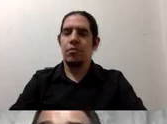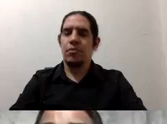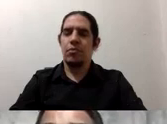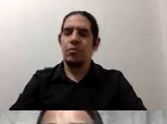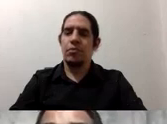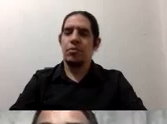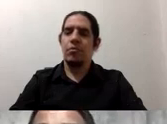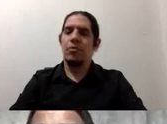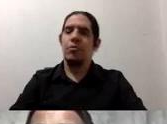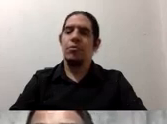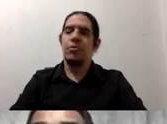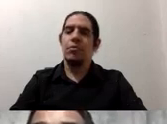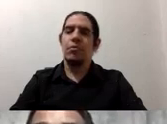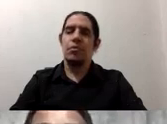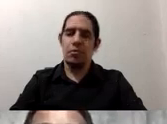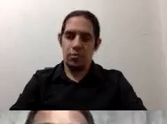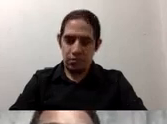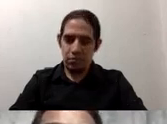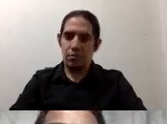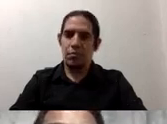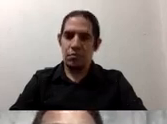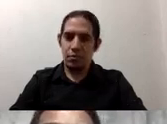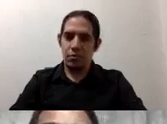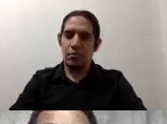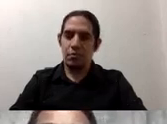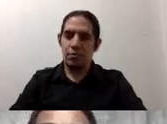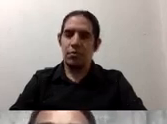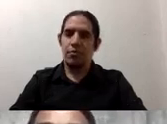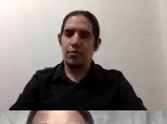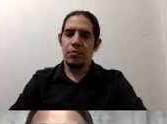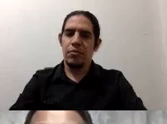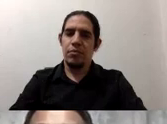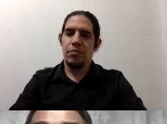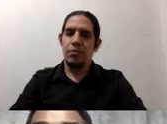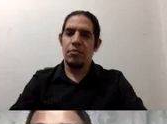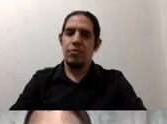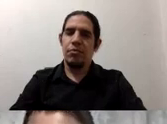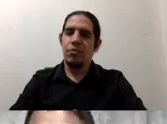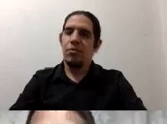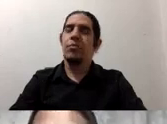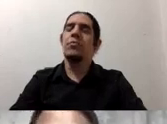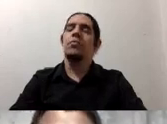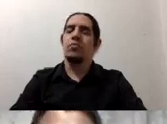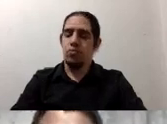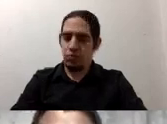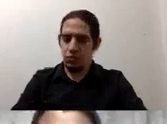this dissertation suggested that other varieties of English should be considered when teaching their